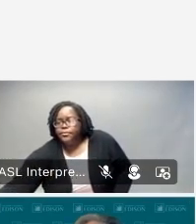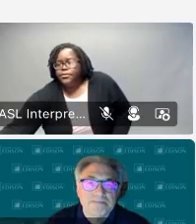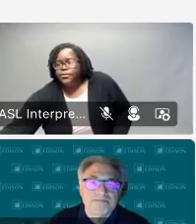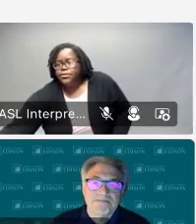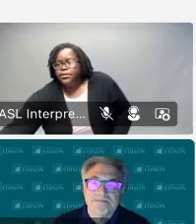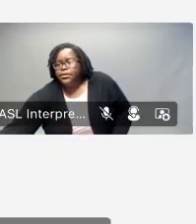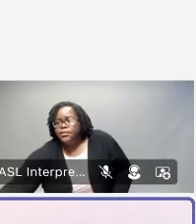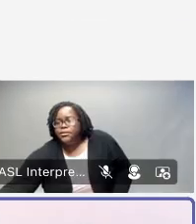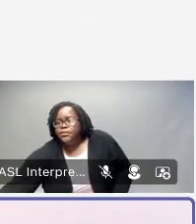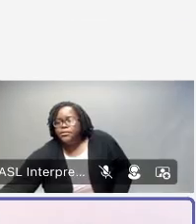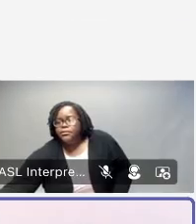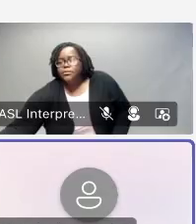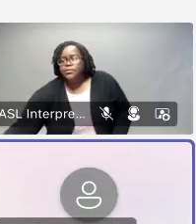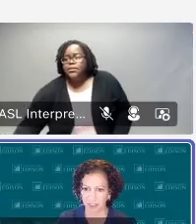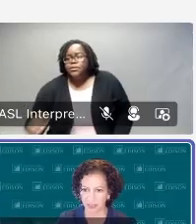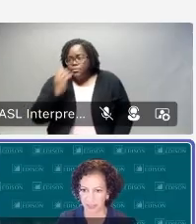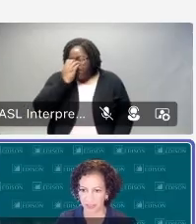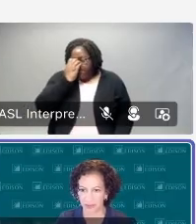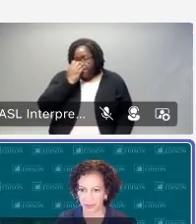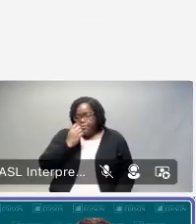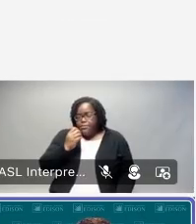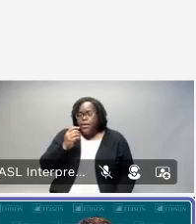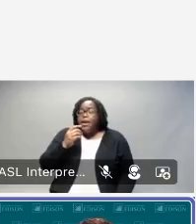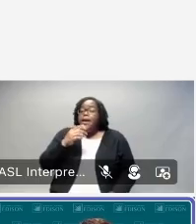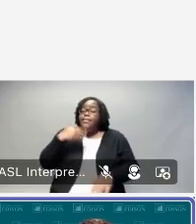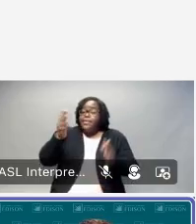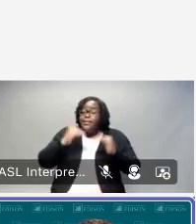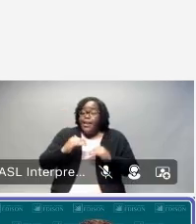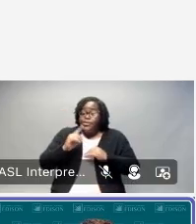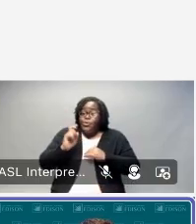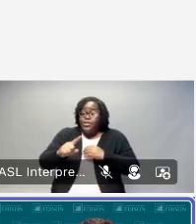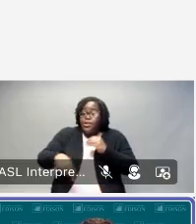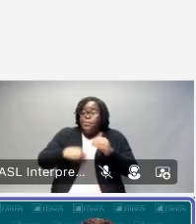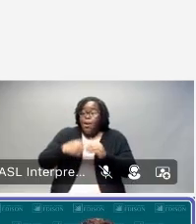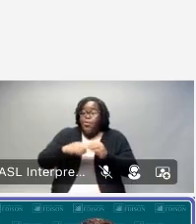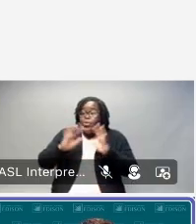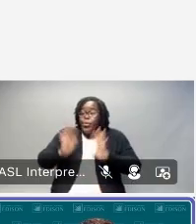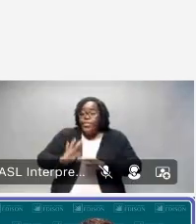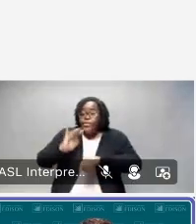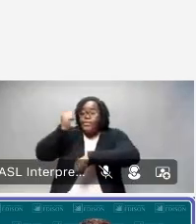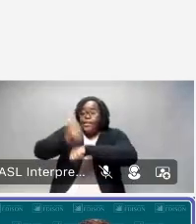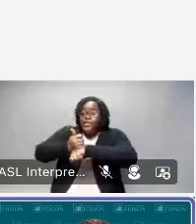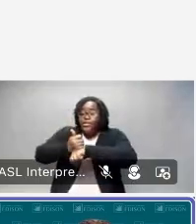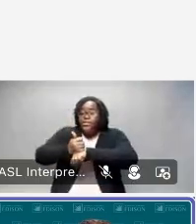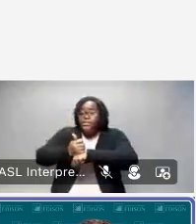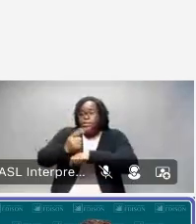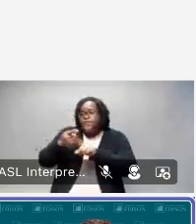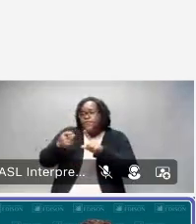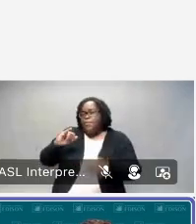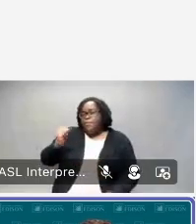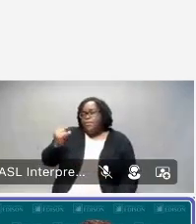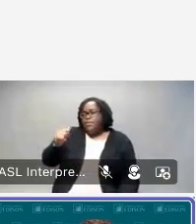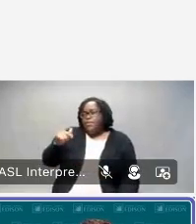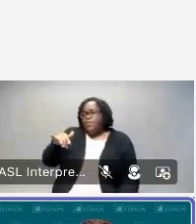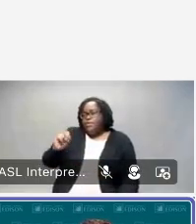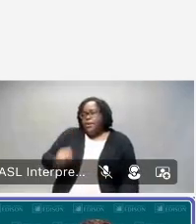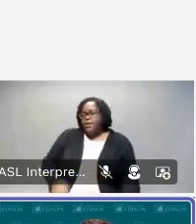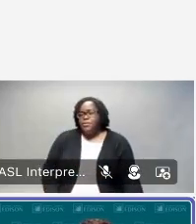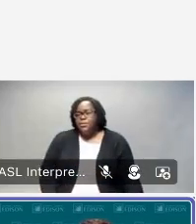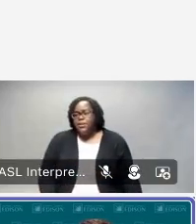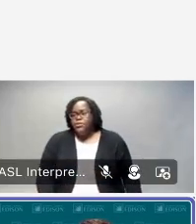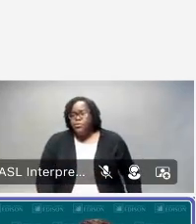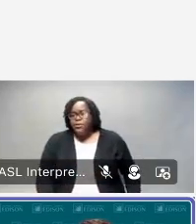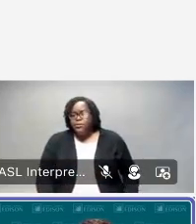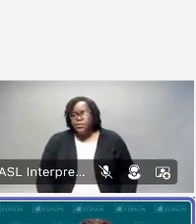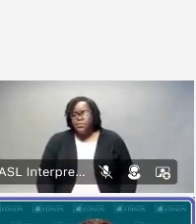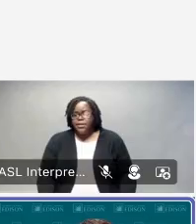question actually is for you as well. It's about weather stations. So this is from Jacqueline Iyer. You say that you use weather stations to decide